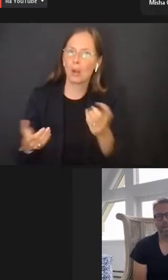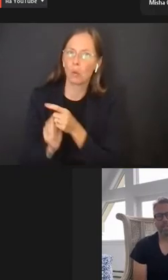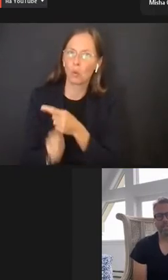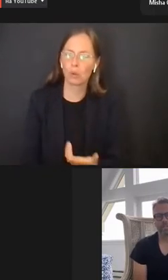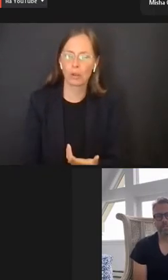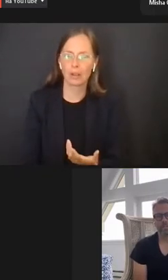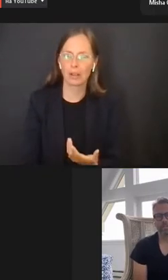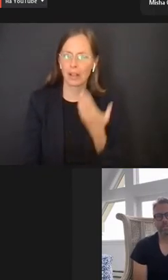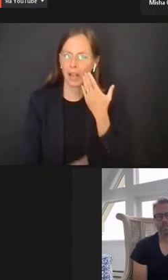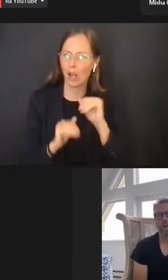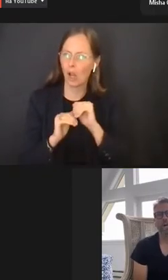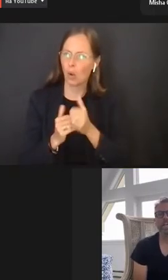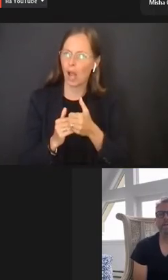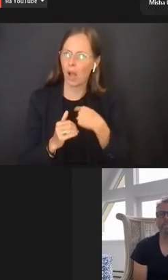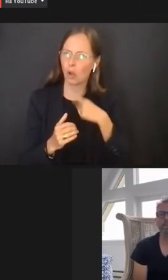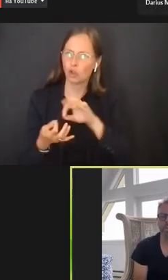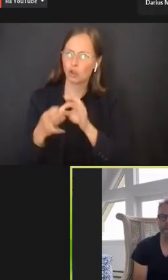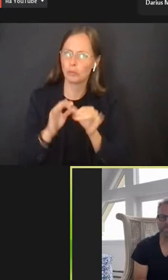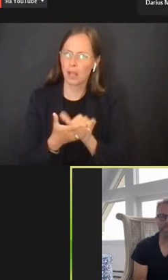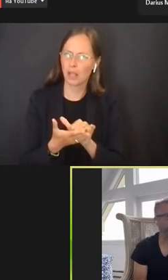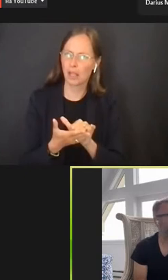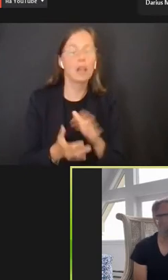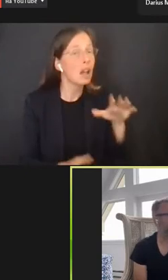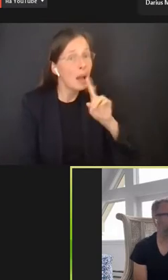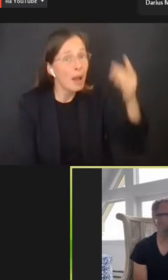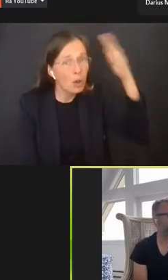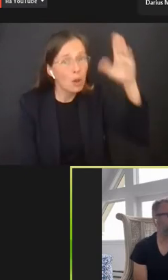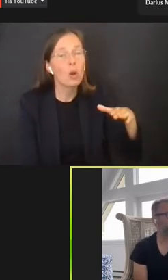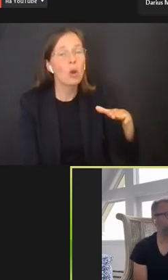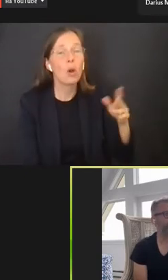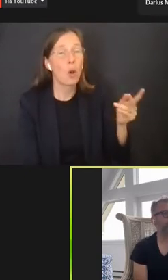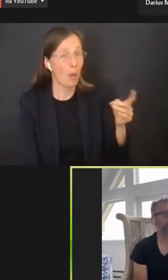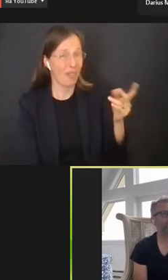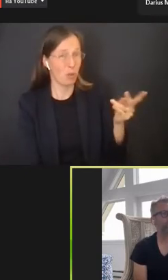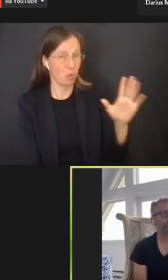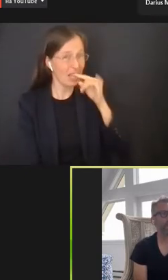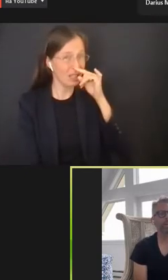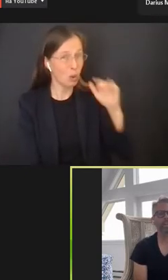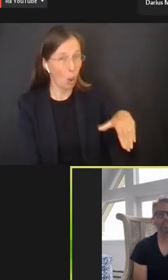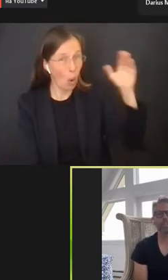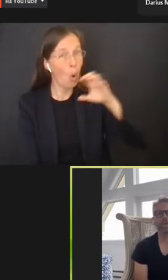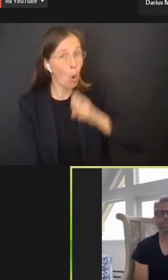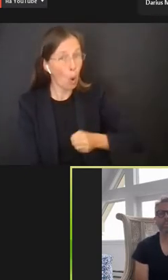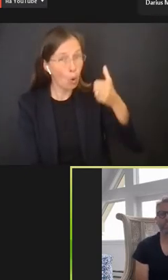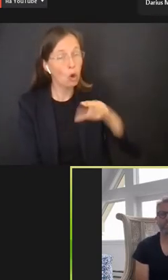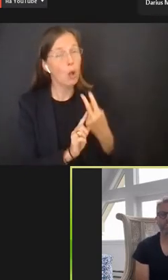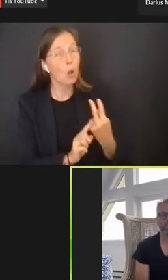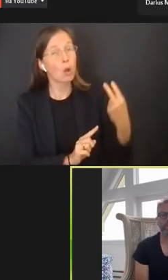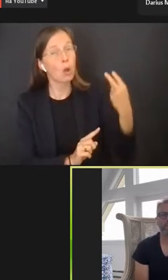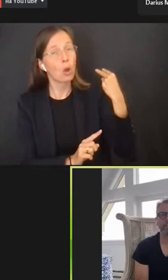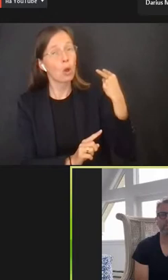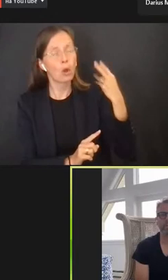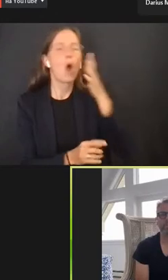I'm not sure how to read into that. Yeah, but you know, I have to say, when they're older and they've kind of looked back on that situation, they'll still